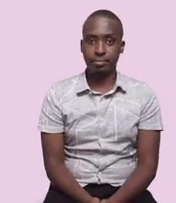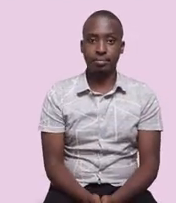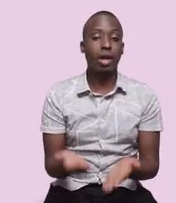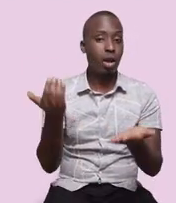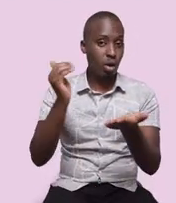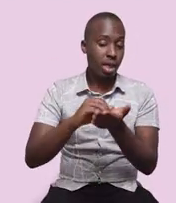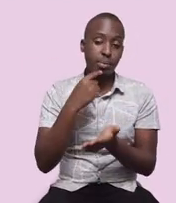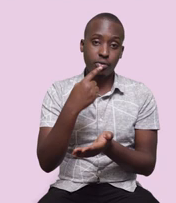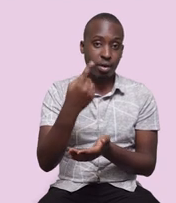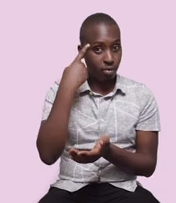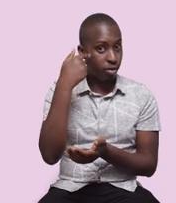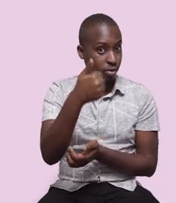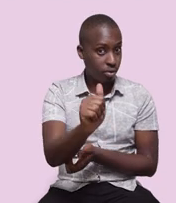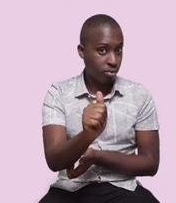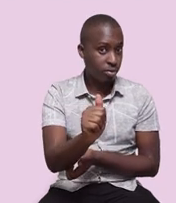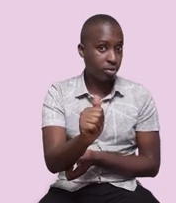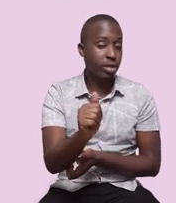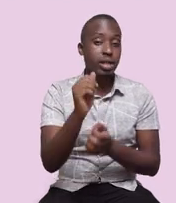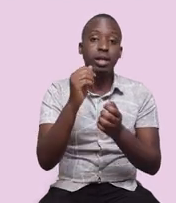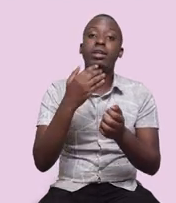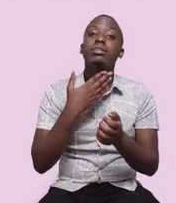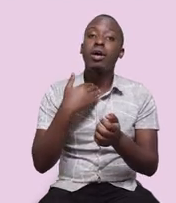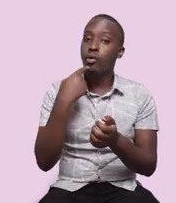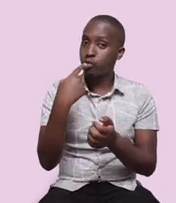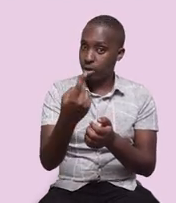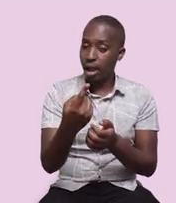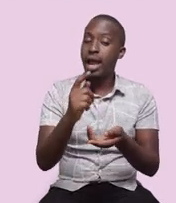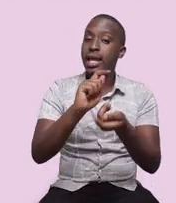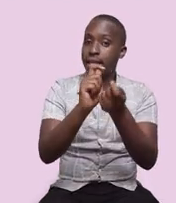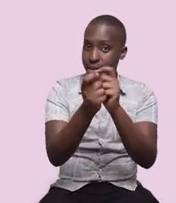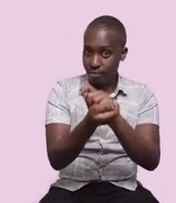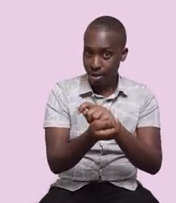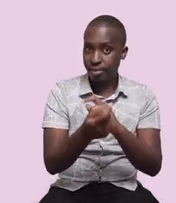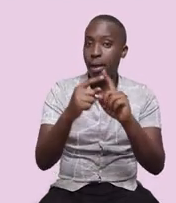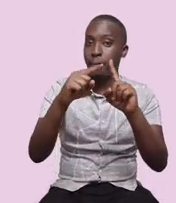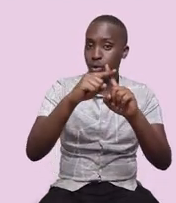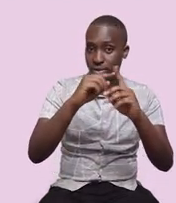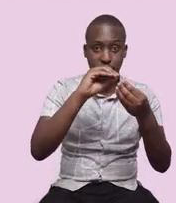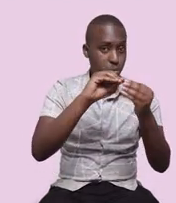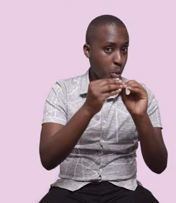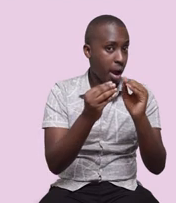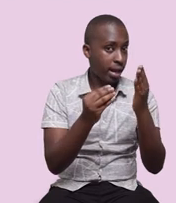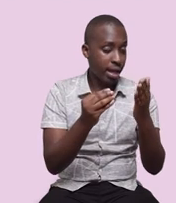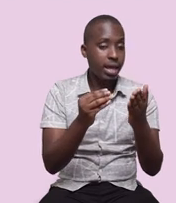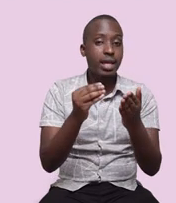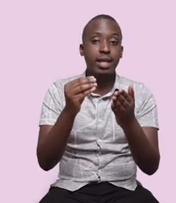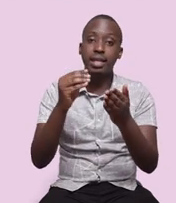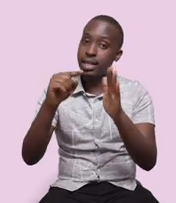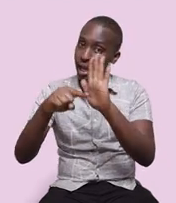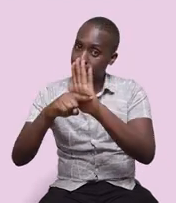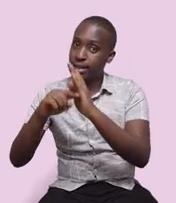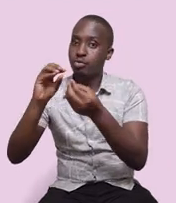I repeat again for you. I mean the inverse of positive something is